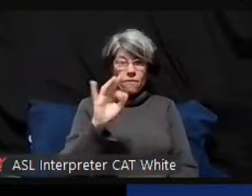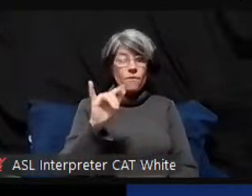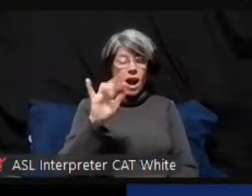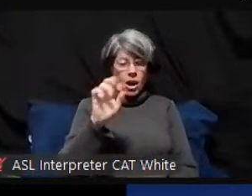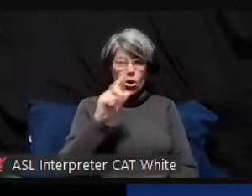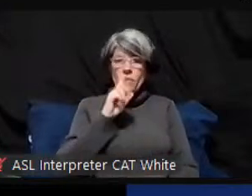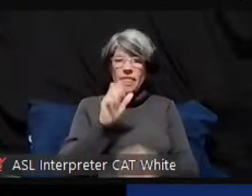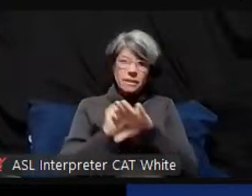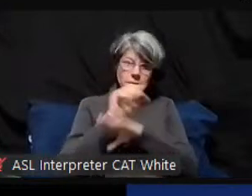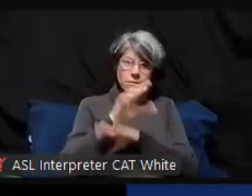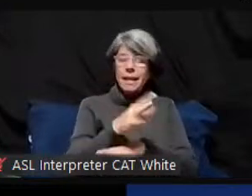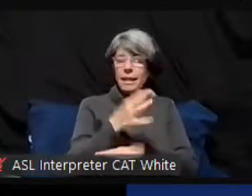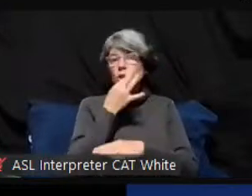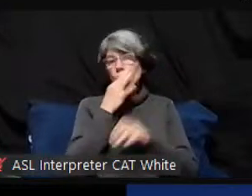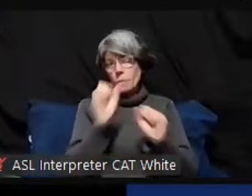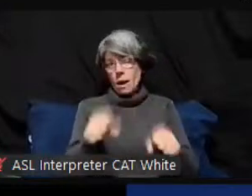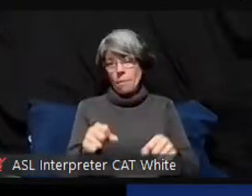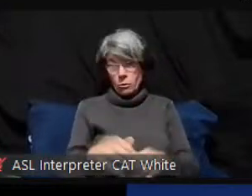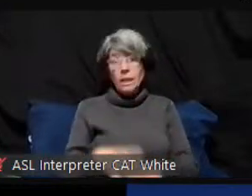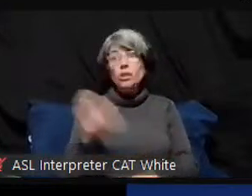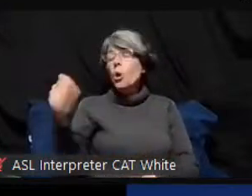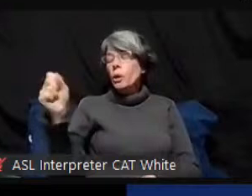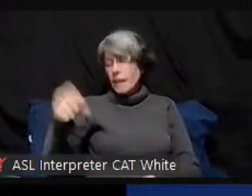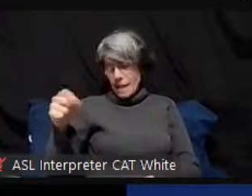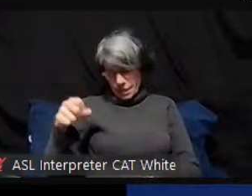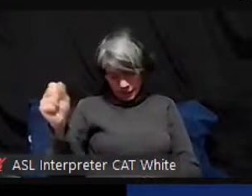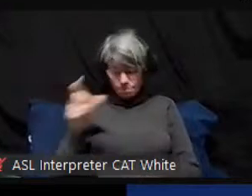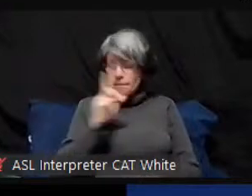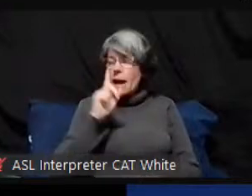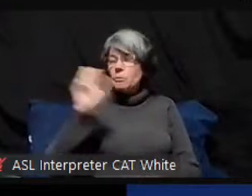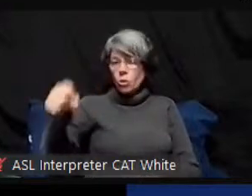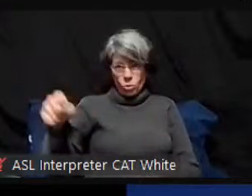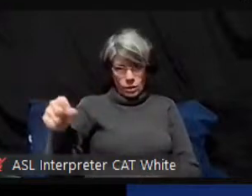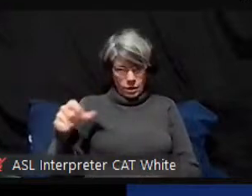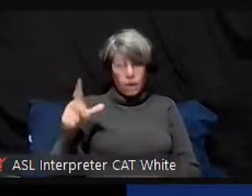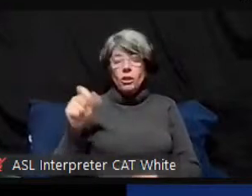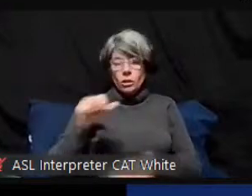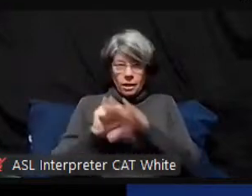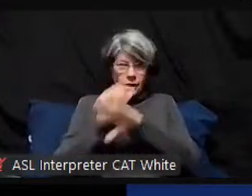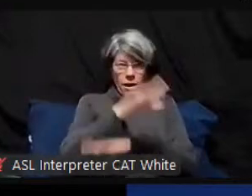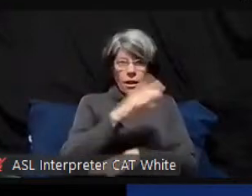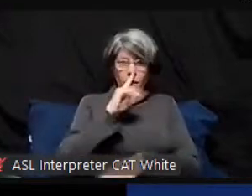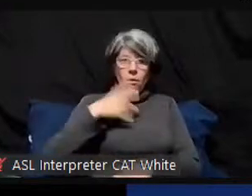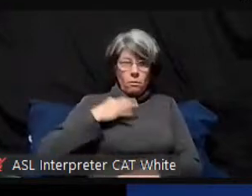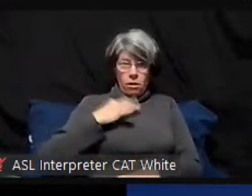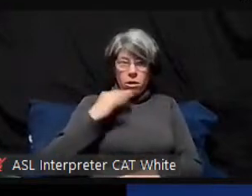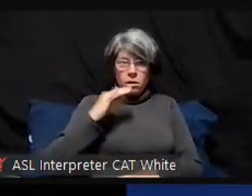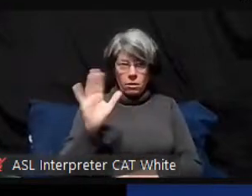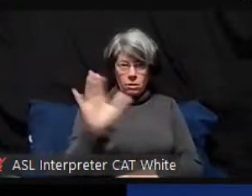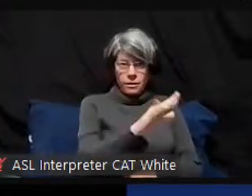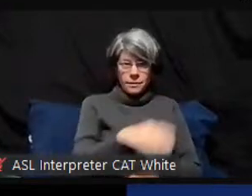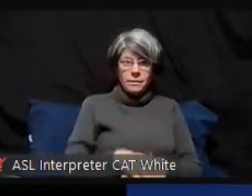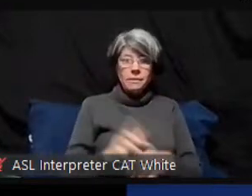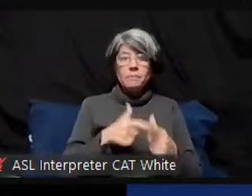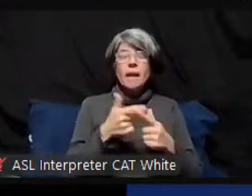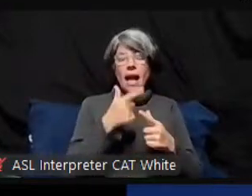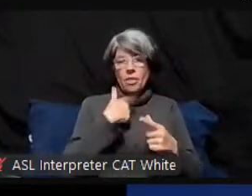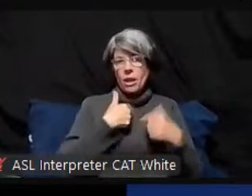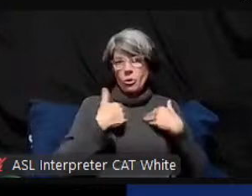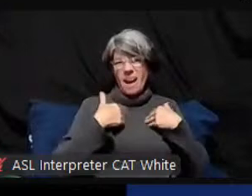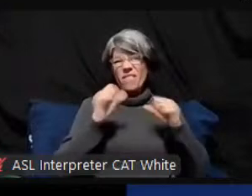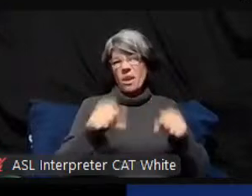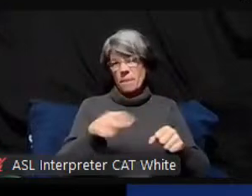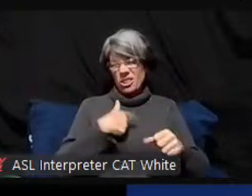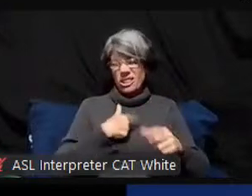submitted as well. So yes, absolutely, you should be able to submit your application. And yes, we have the ability to take it in